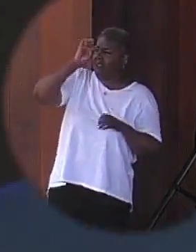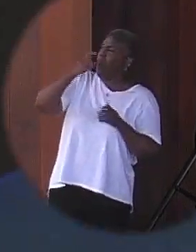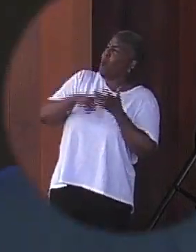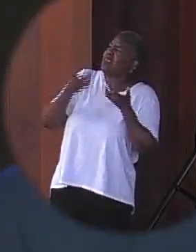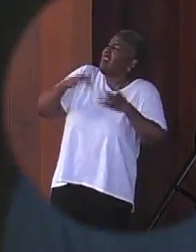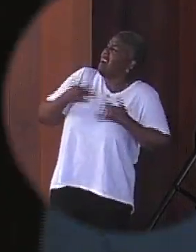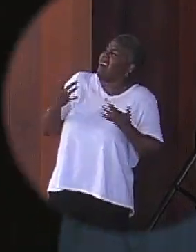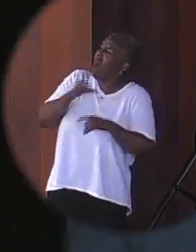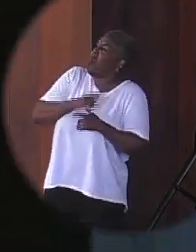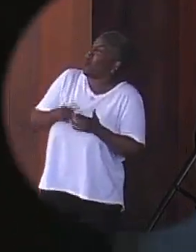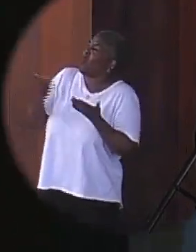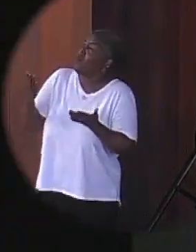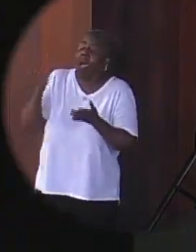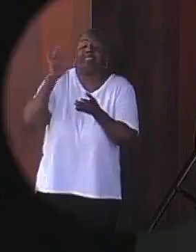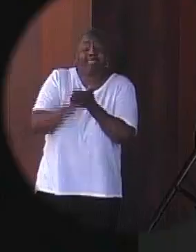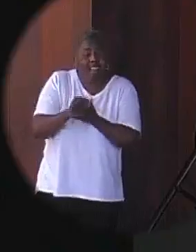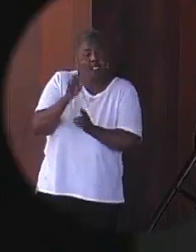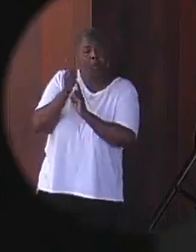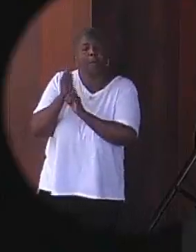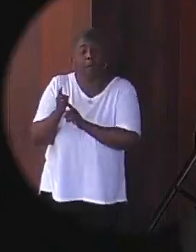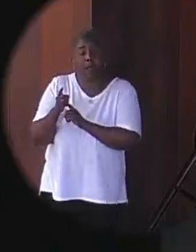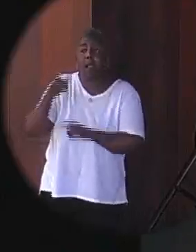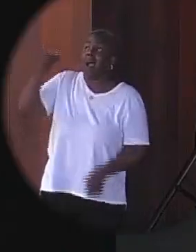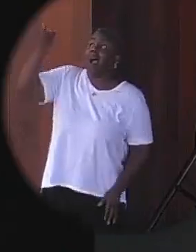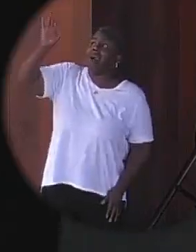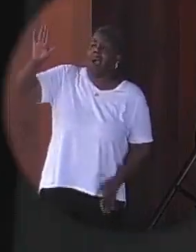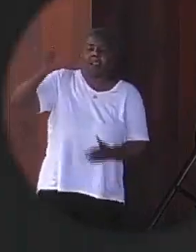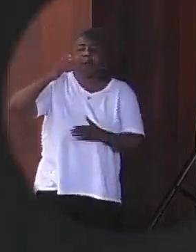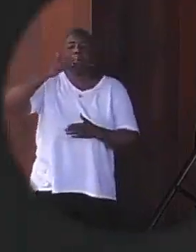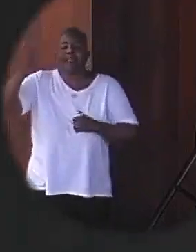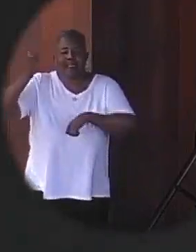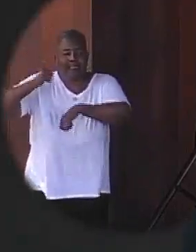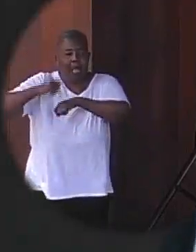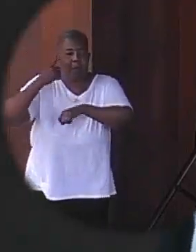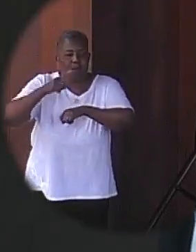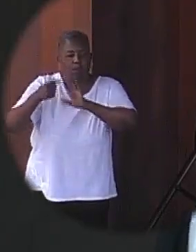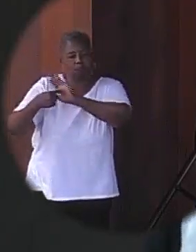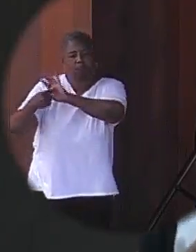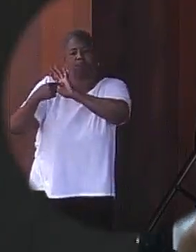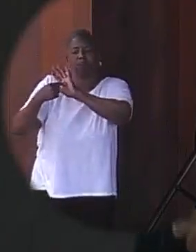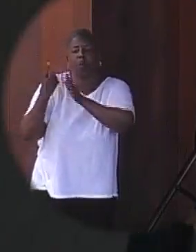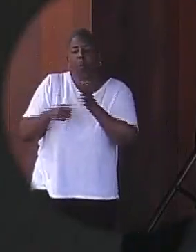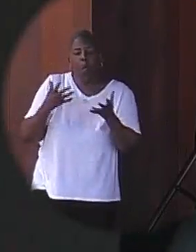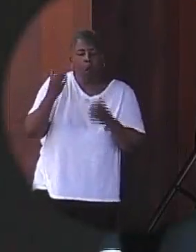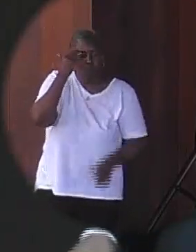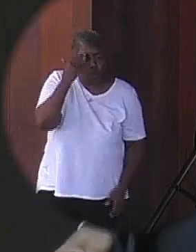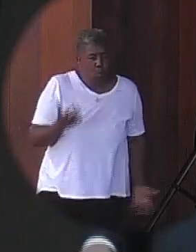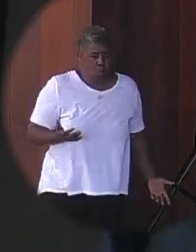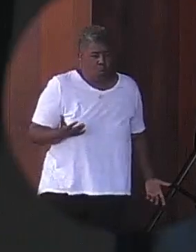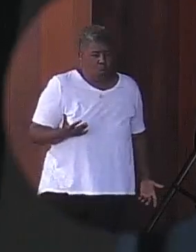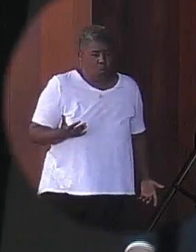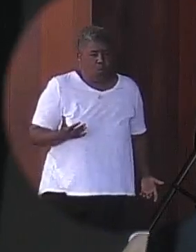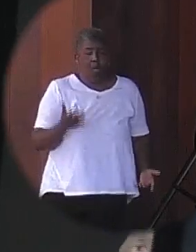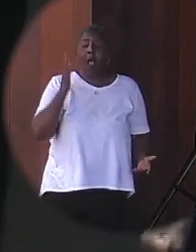the Lord, that's God's prime time of revealing. And I've lived long enough now